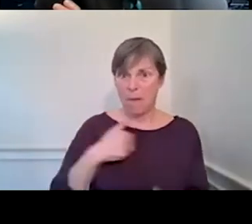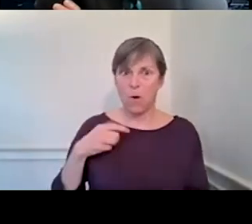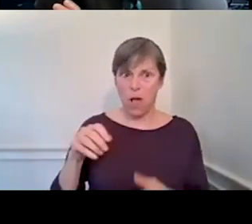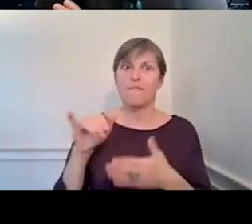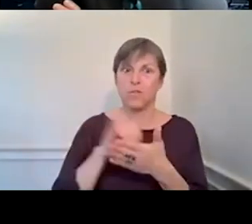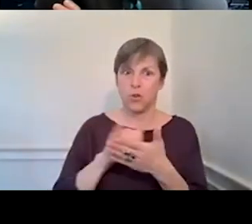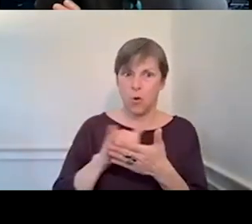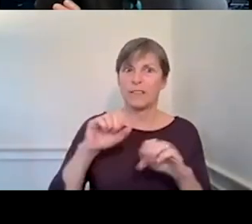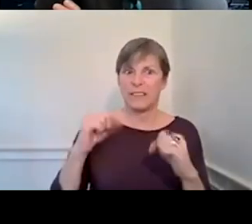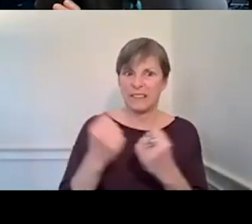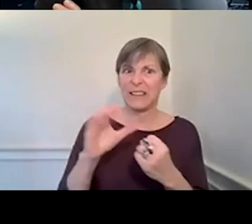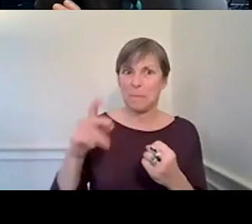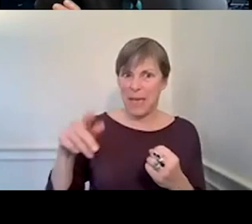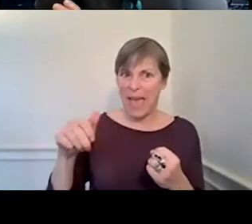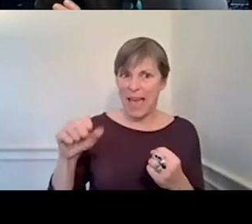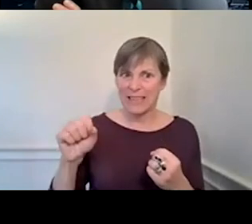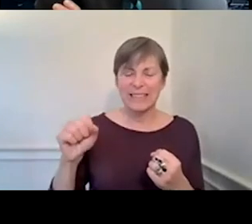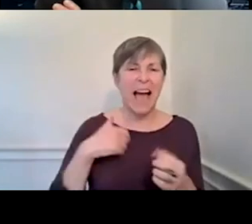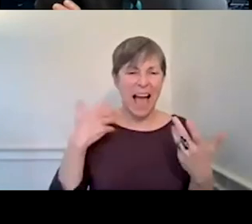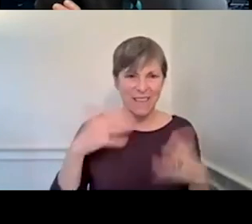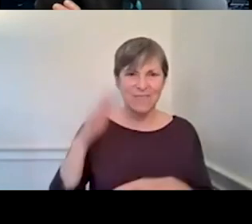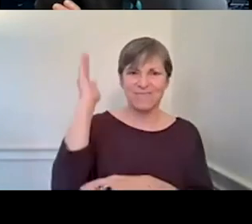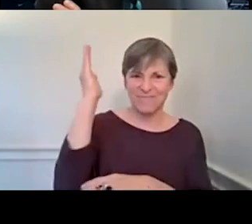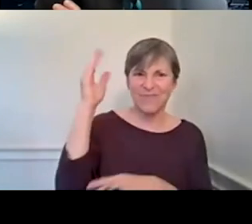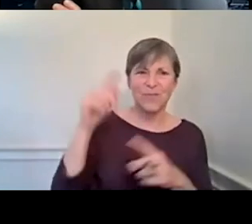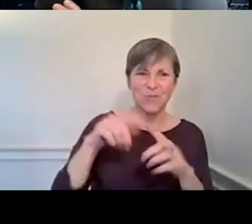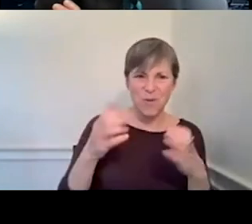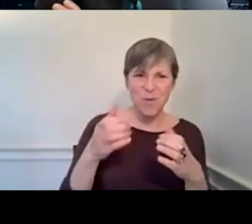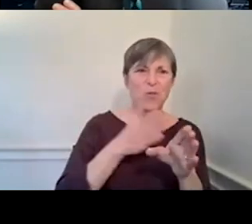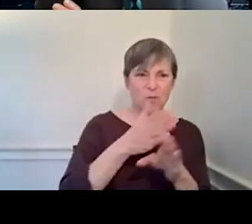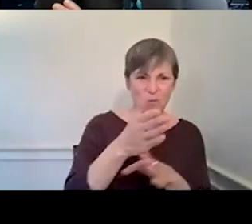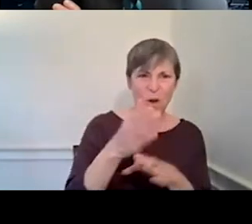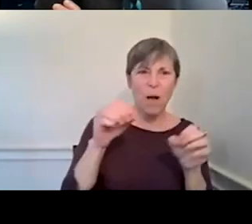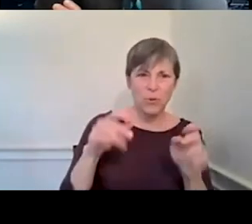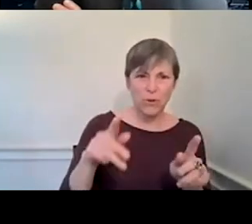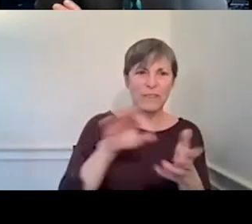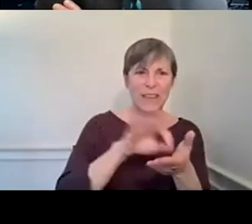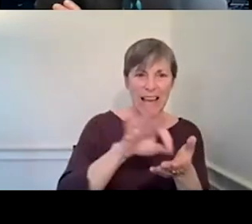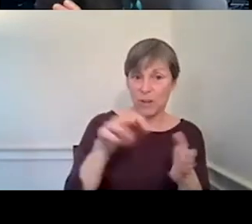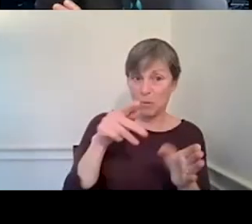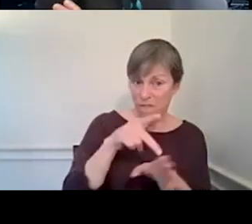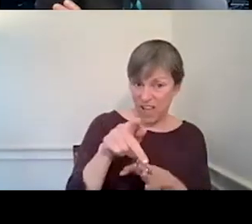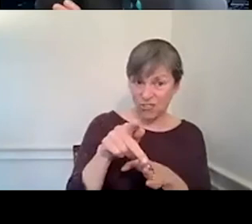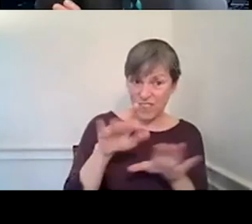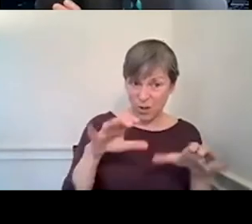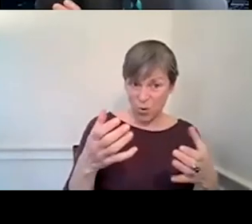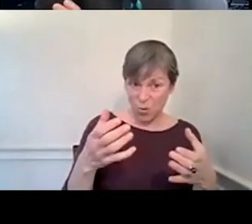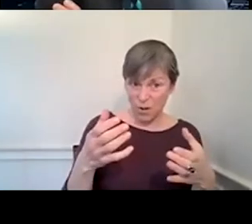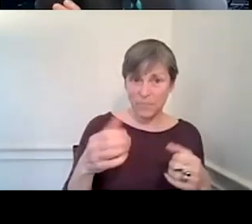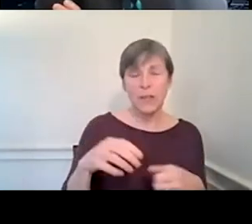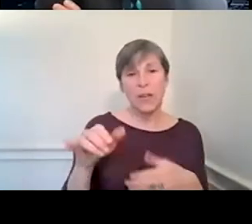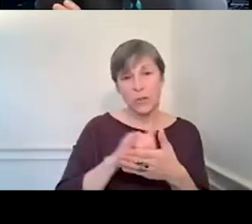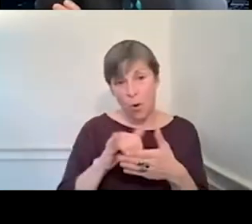spoken at the it's the Career Opportunities in Accounting Profession, where the New York State Society